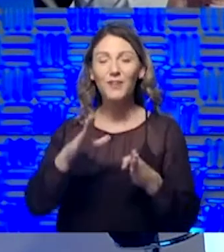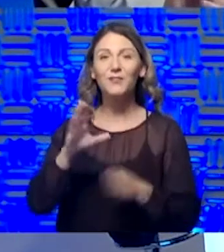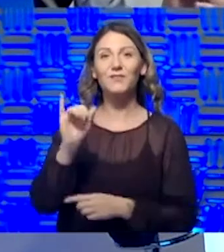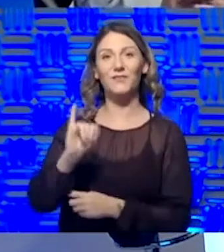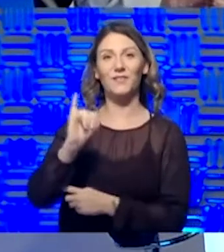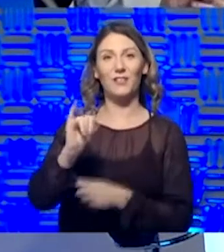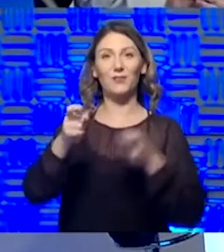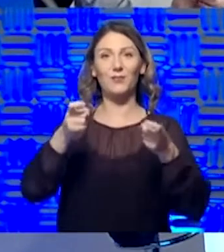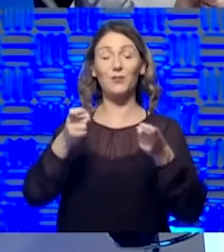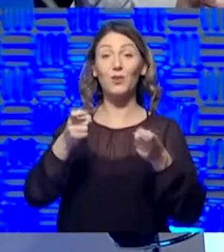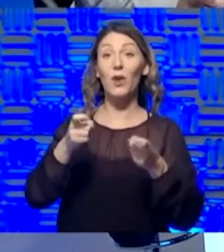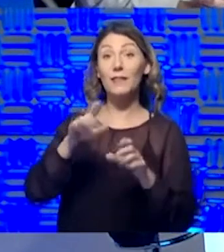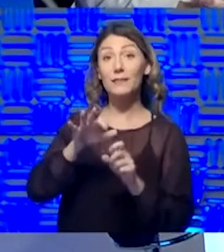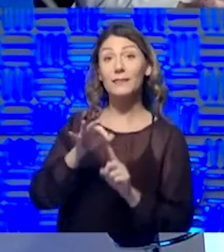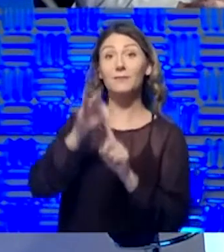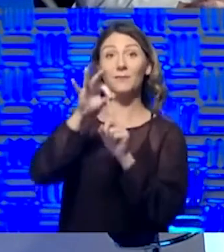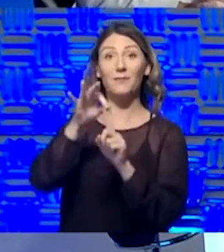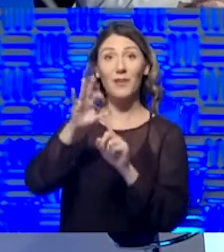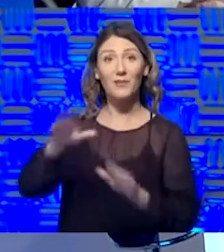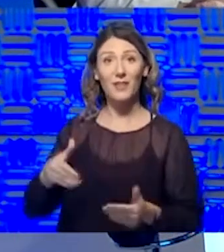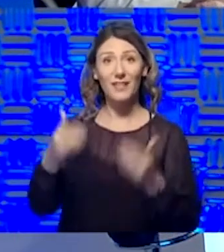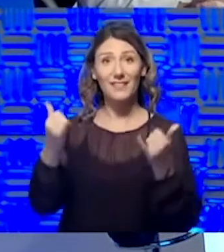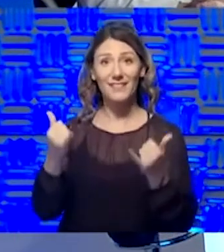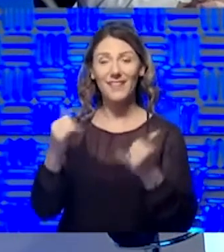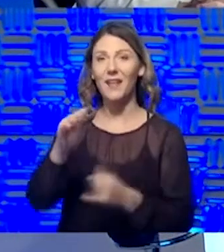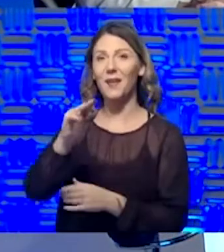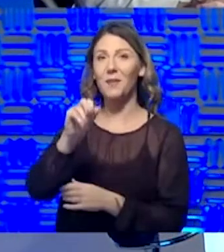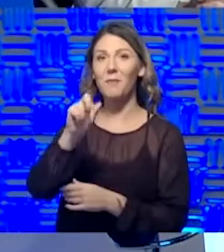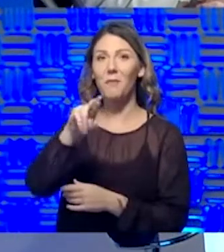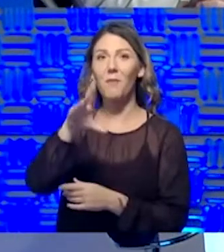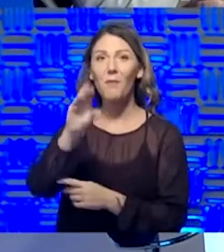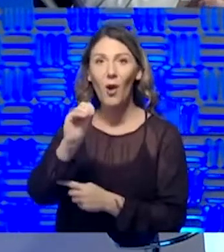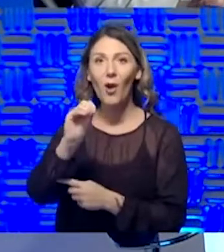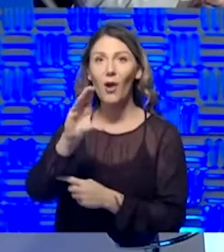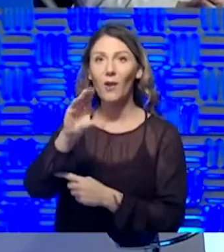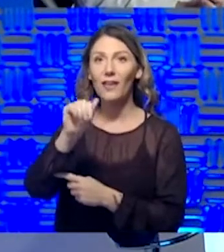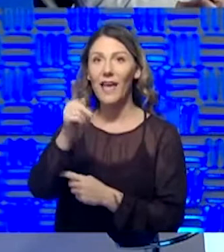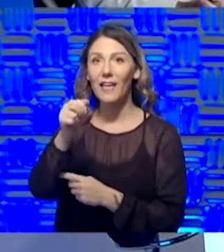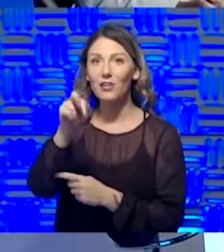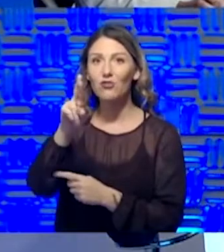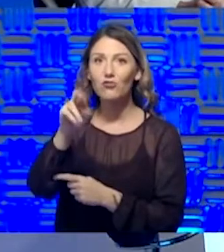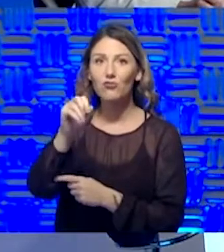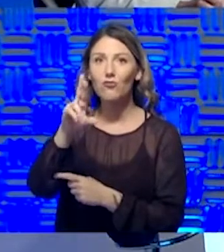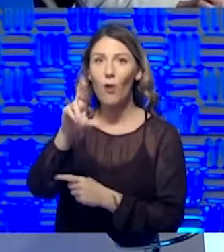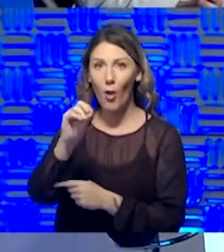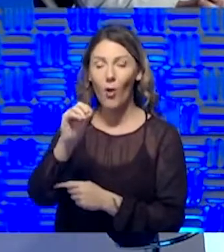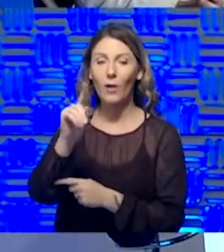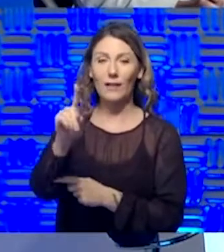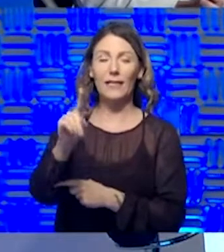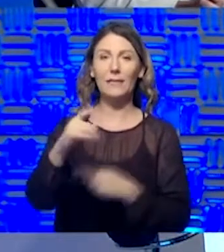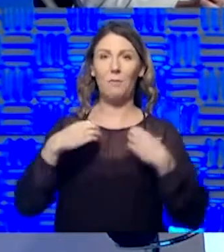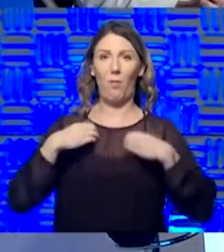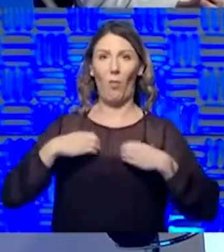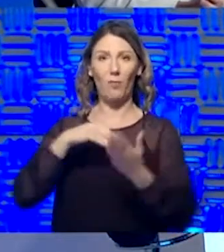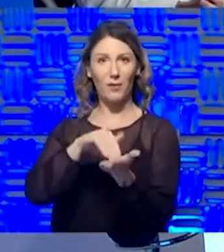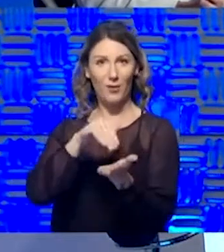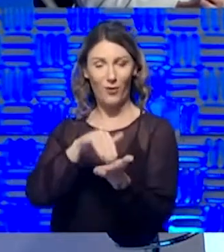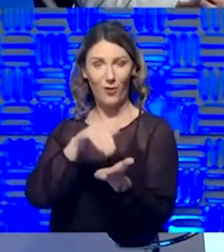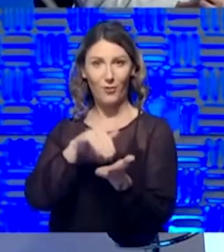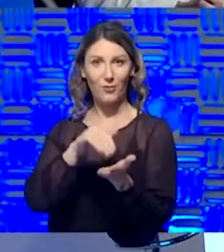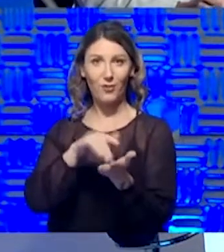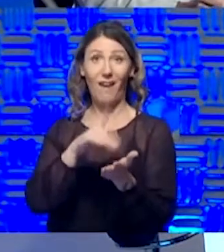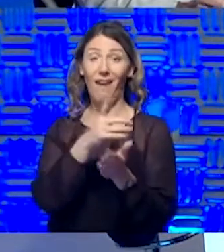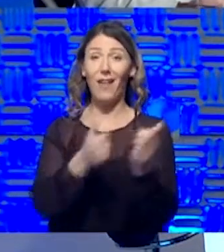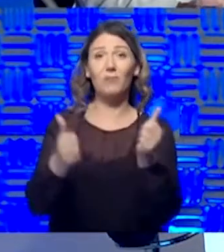special guest today, Mario Castro. Mario is the Division Director for Pulmonary and Critical Care Medicine. He is also the head